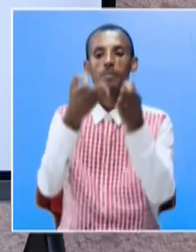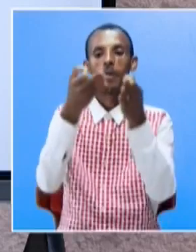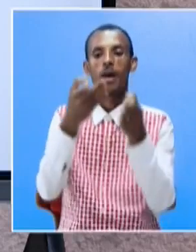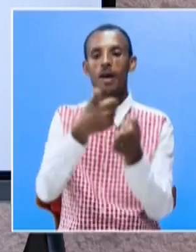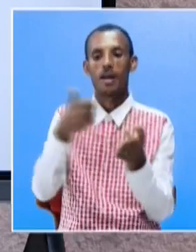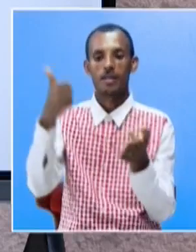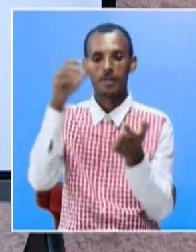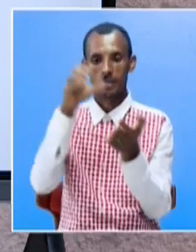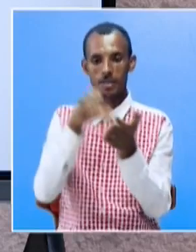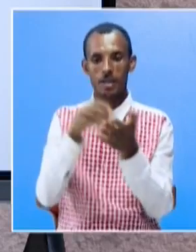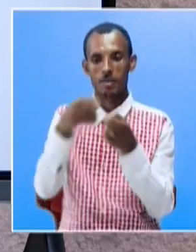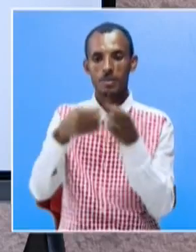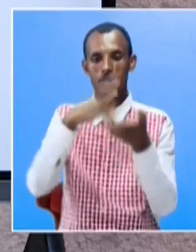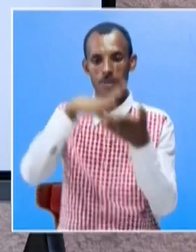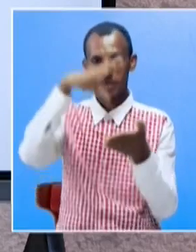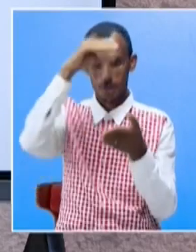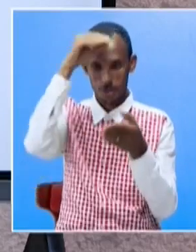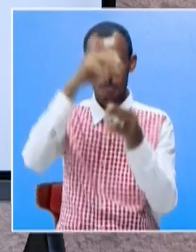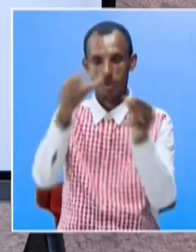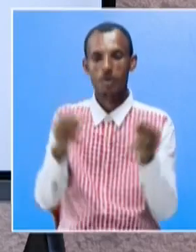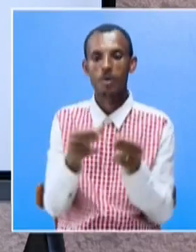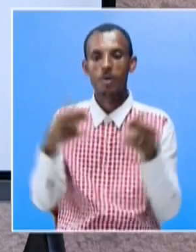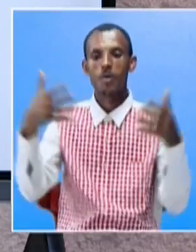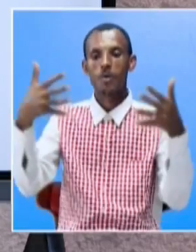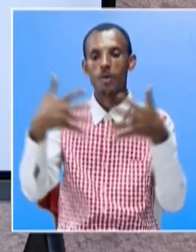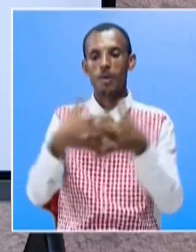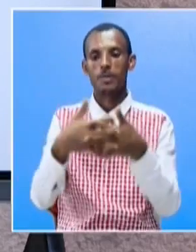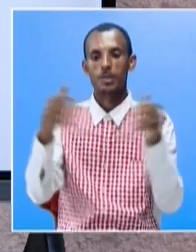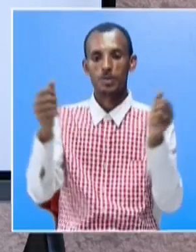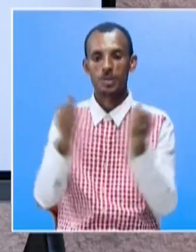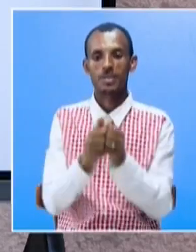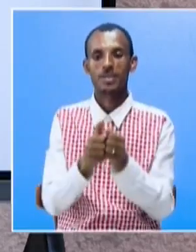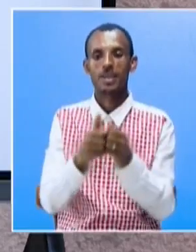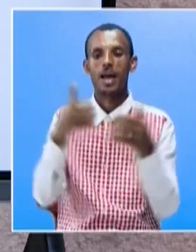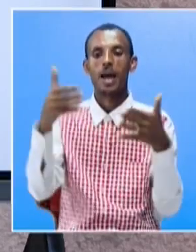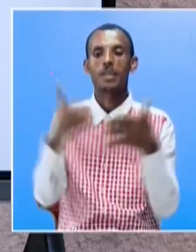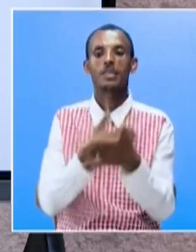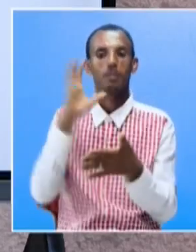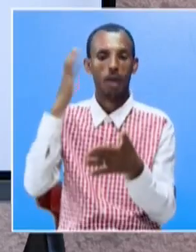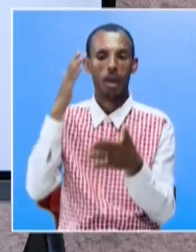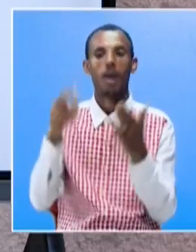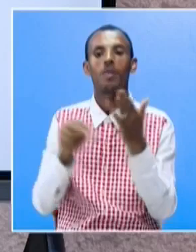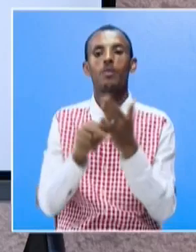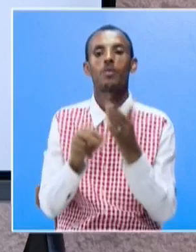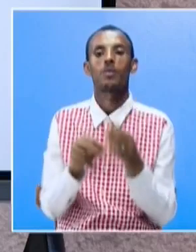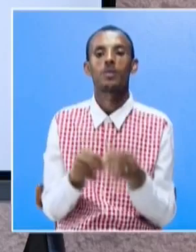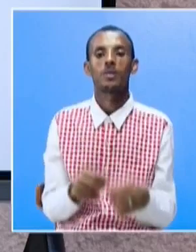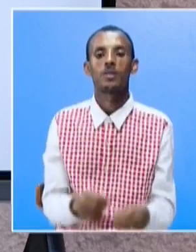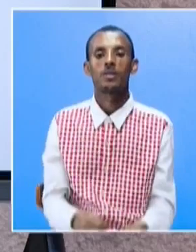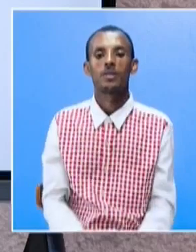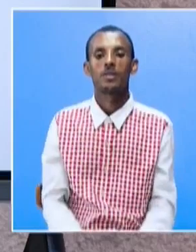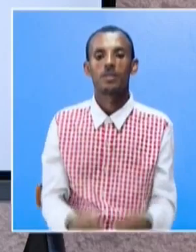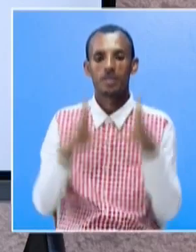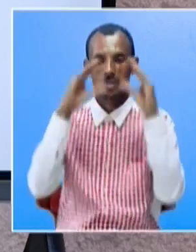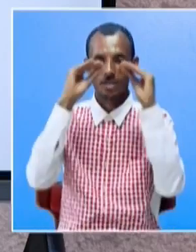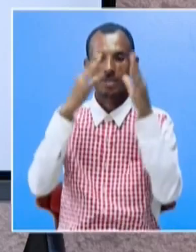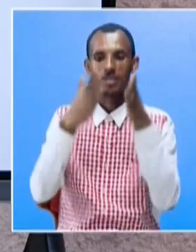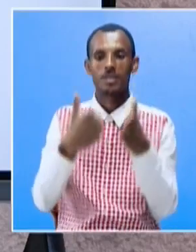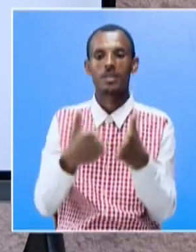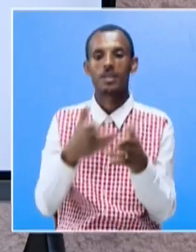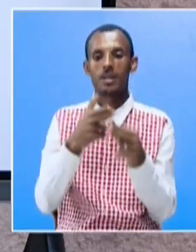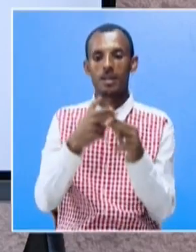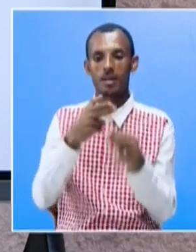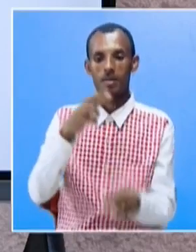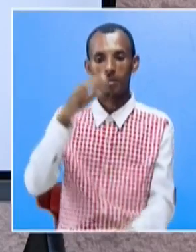by Addis Ababa City Administration Education Bureau in collaboration with Addis Media Network. And I